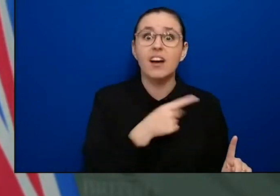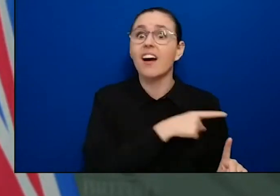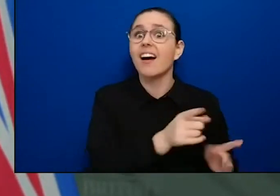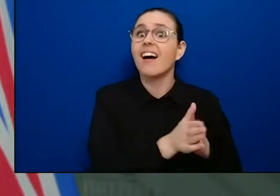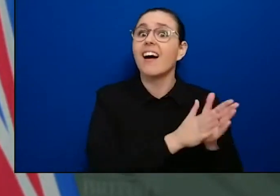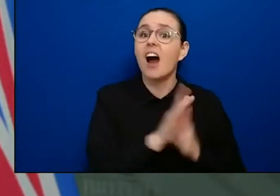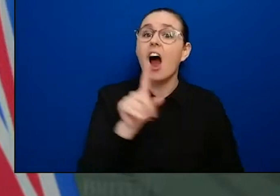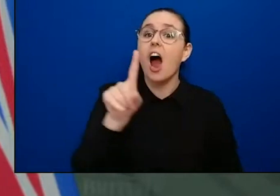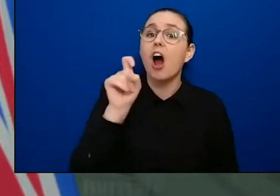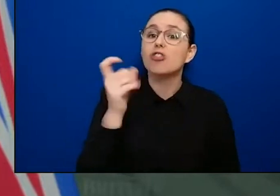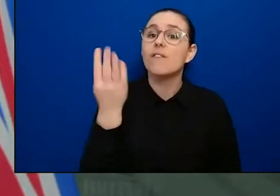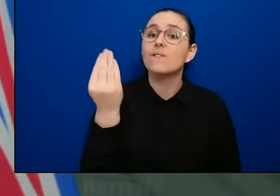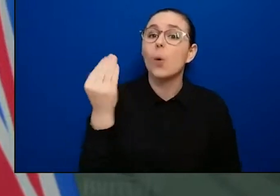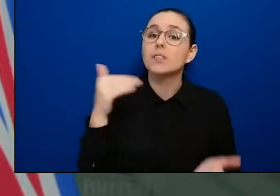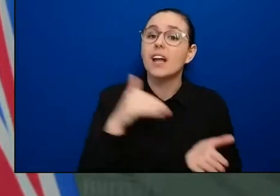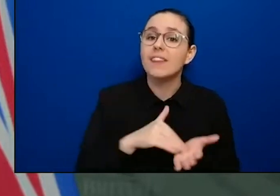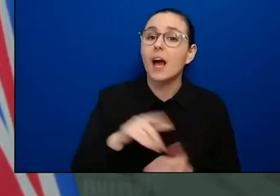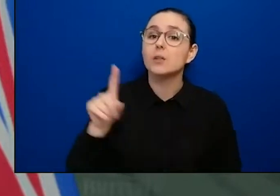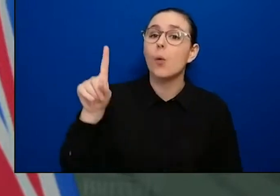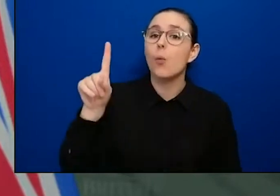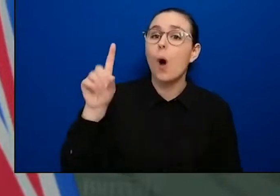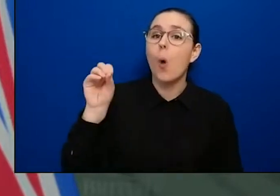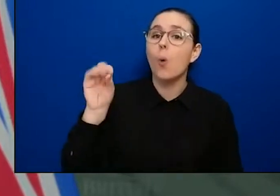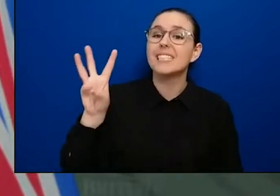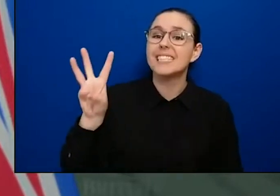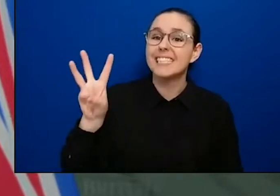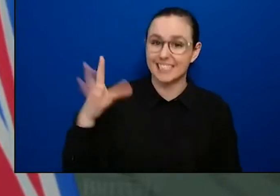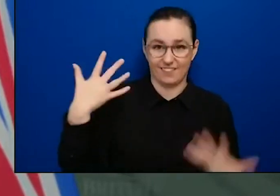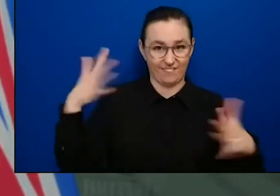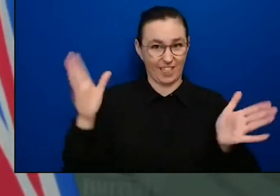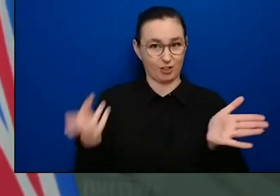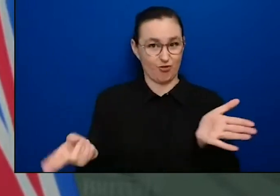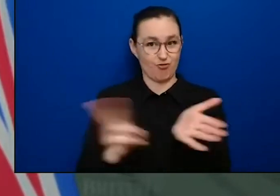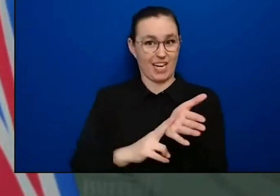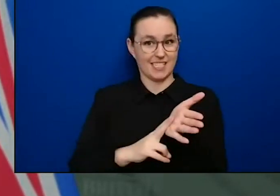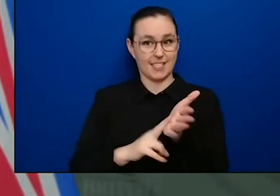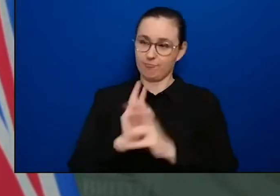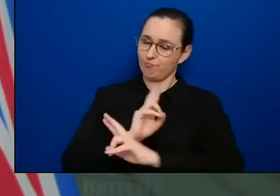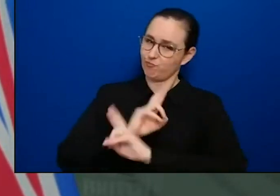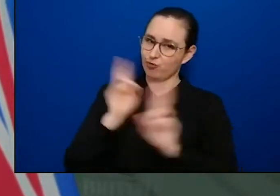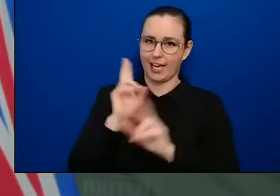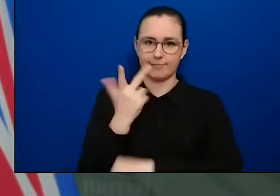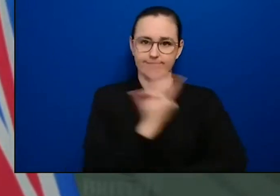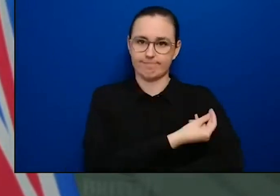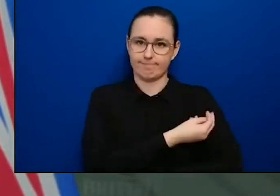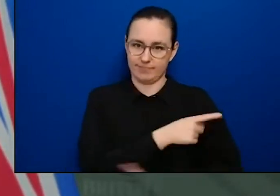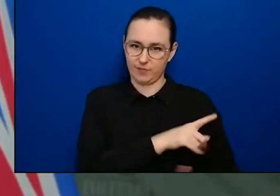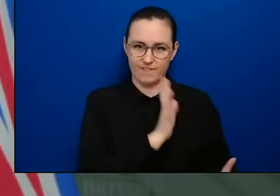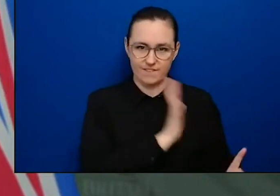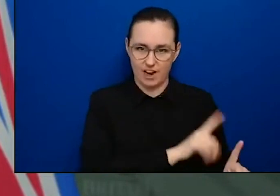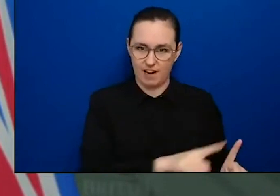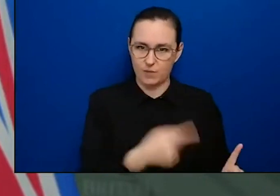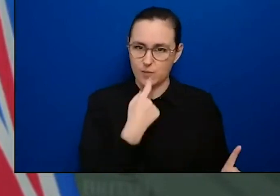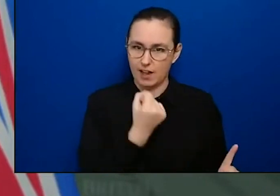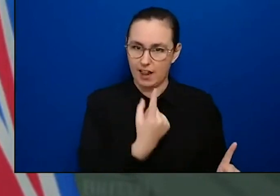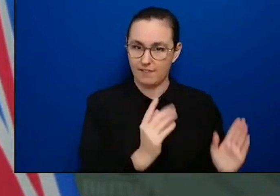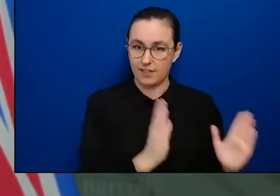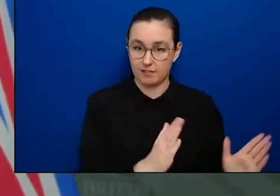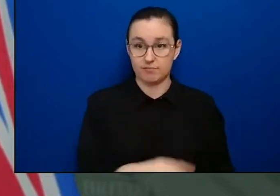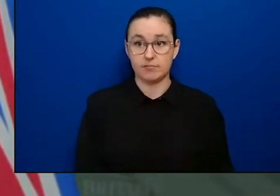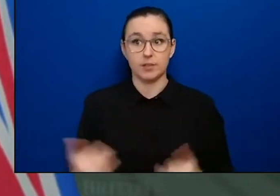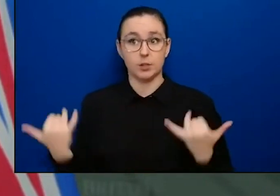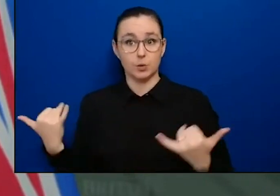114,106 children 5 to 11 have been registered in BC for their vaccination. And as of 11 o'clock today,